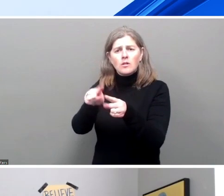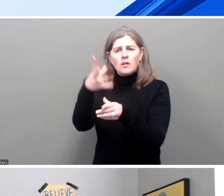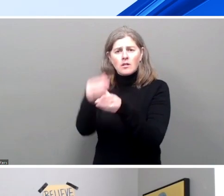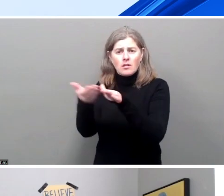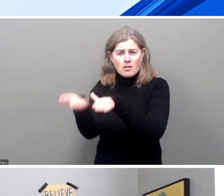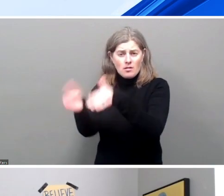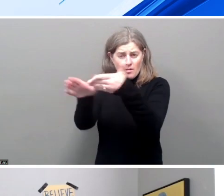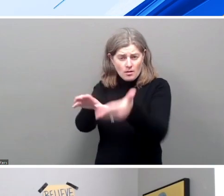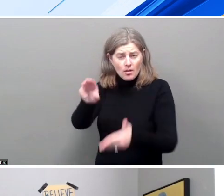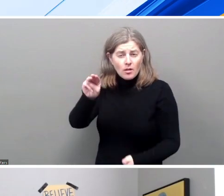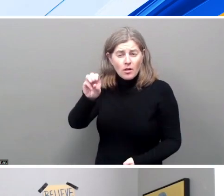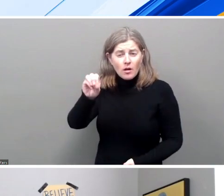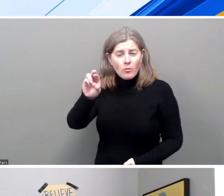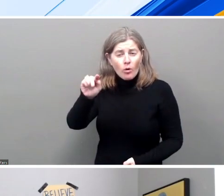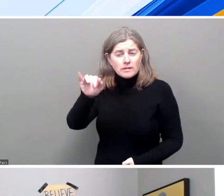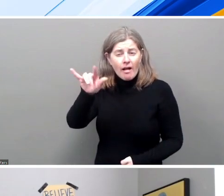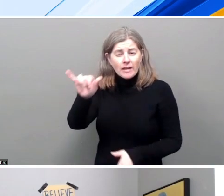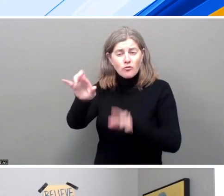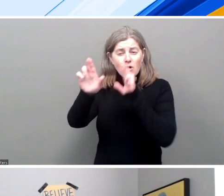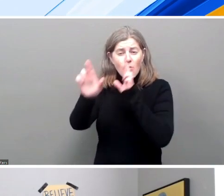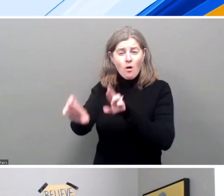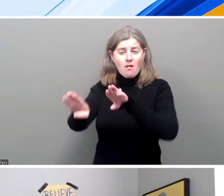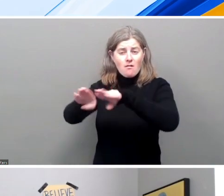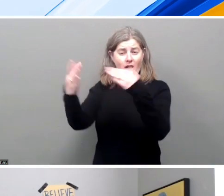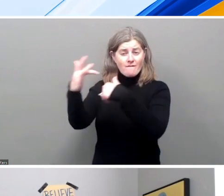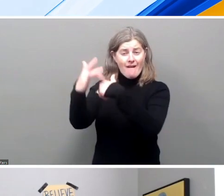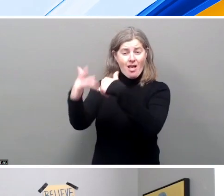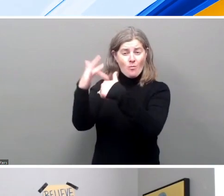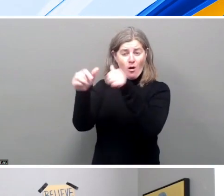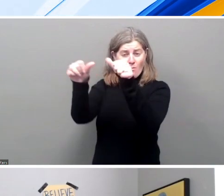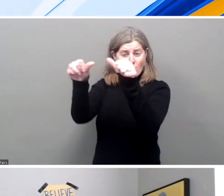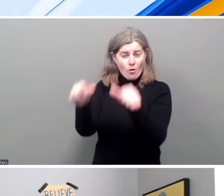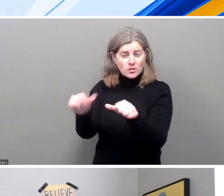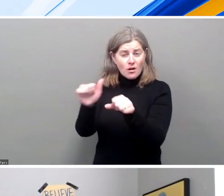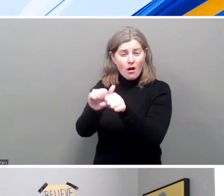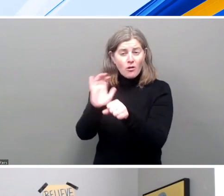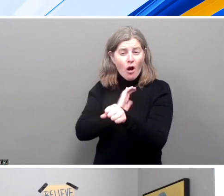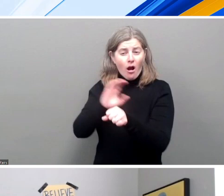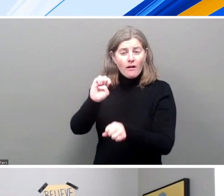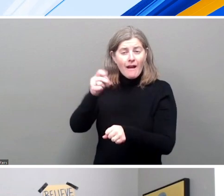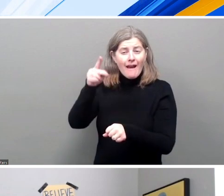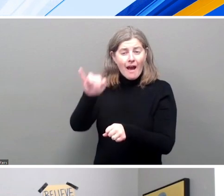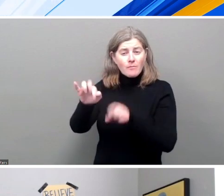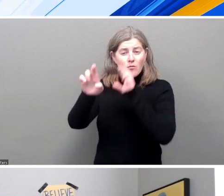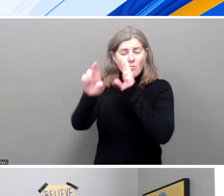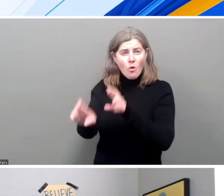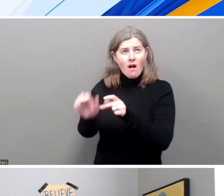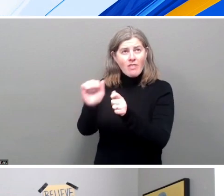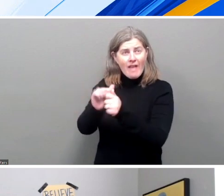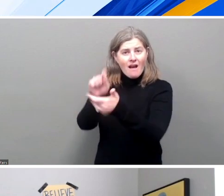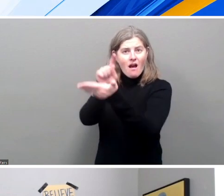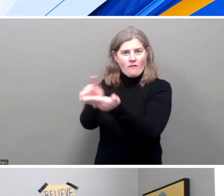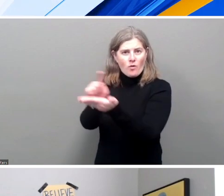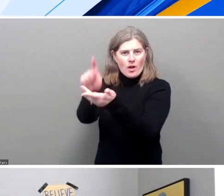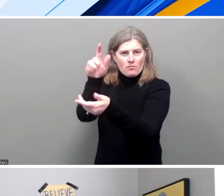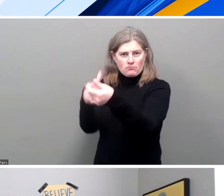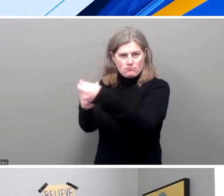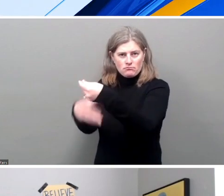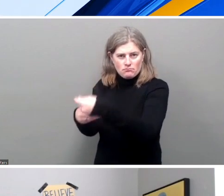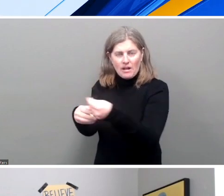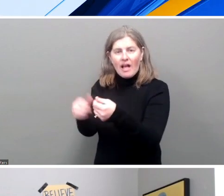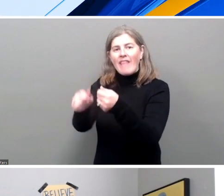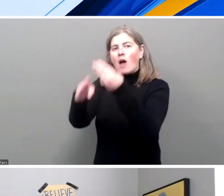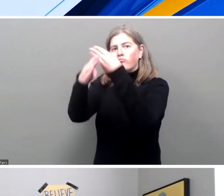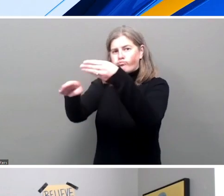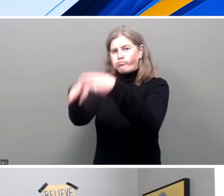that's publicly available, posted under the EPI reports. It's updated weekly, and that does break